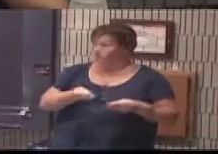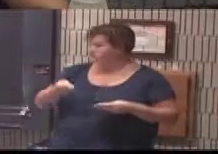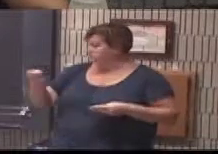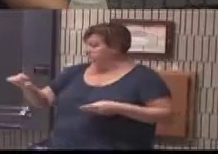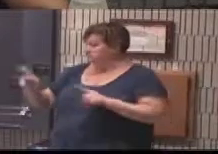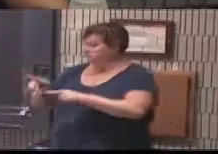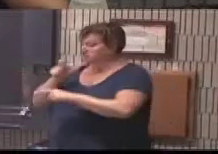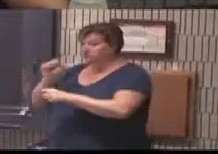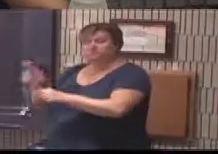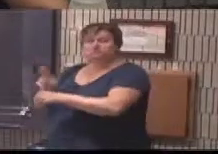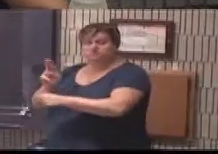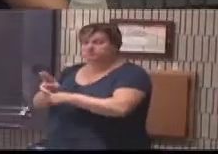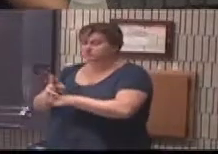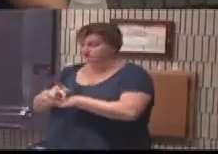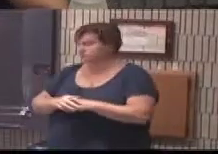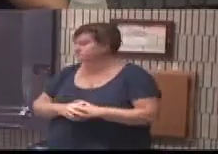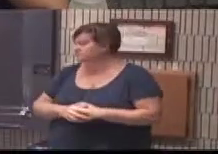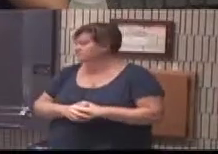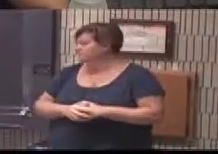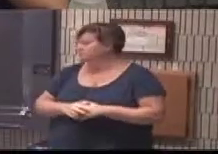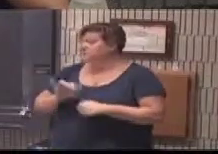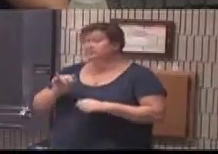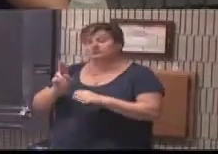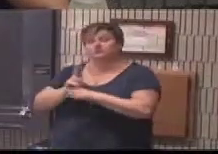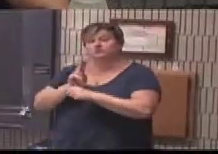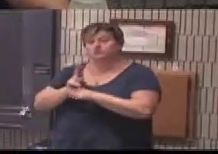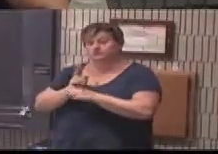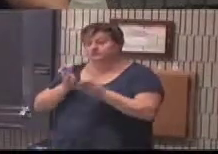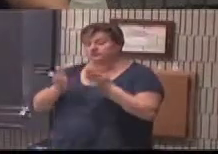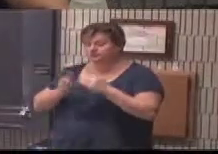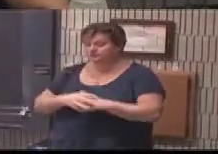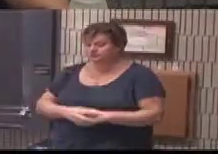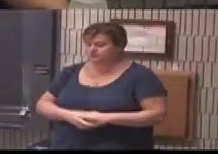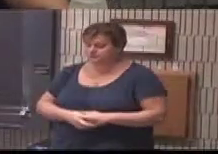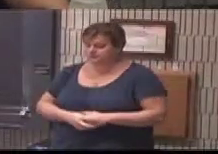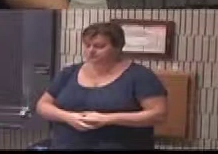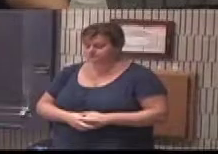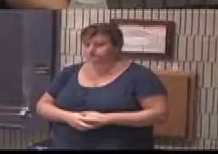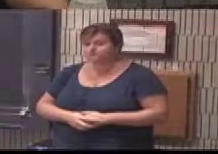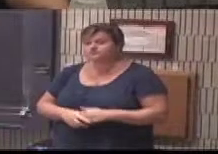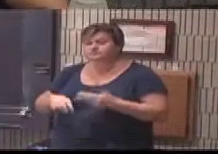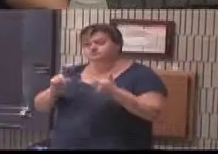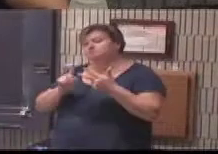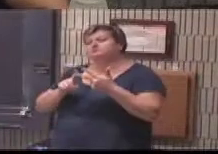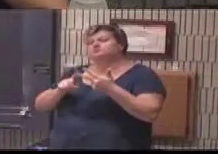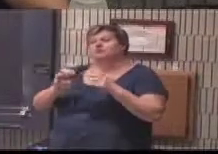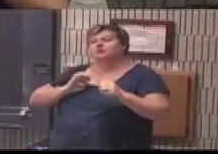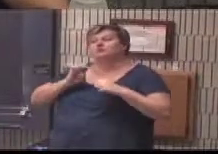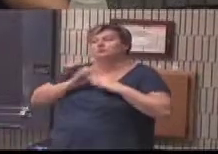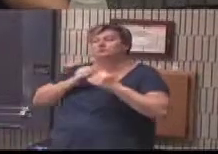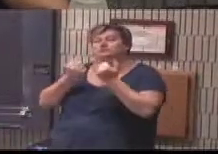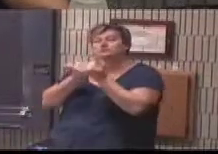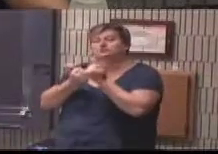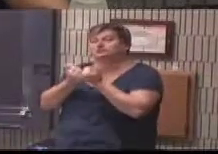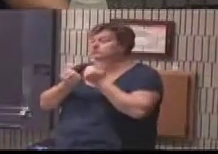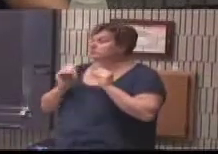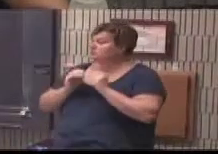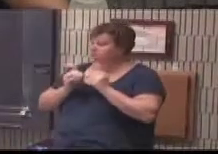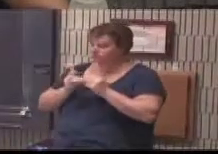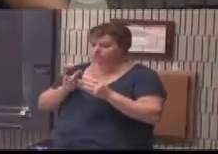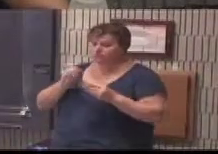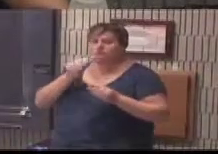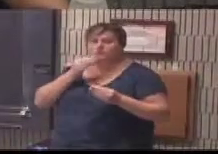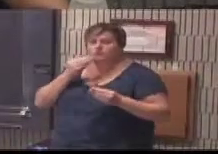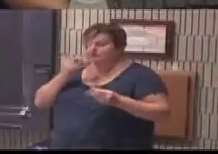that's a very practical, concrete service. The other part is offering emotional support. This can be done on a home